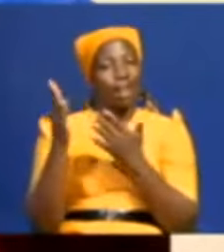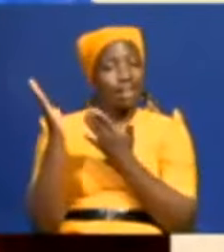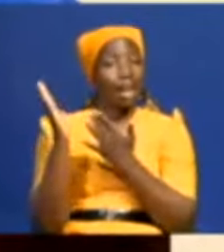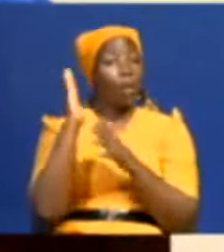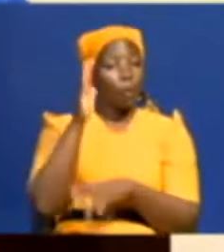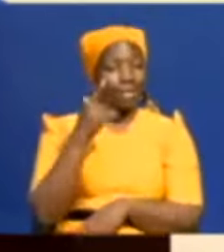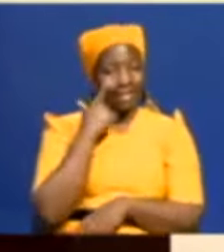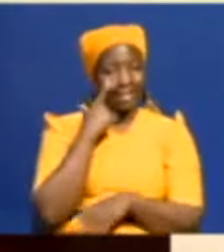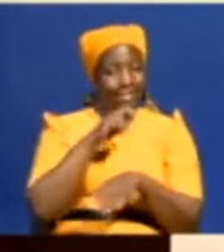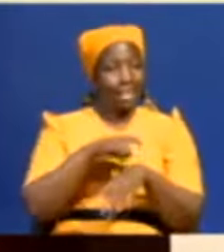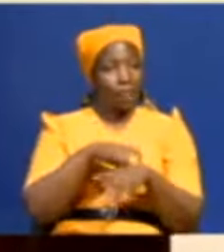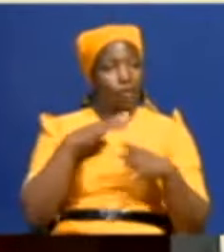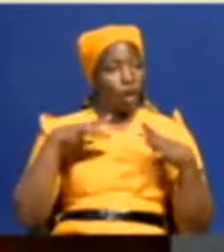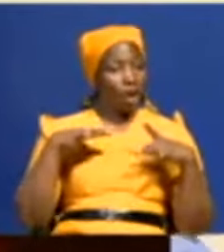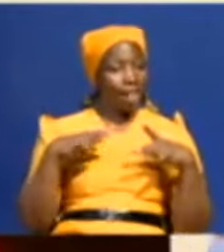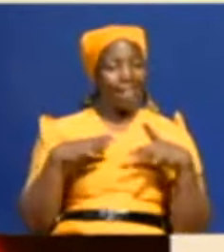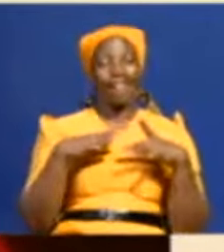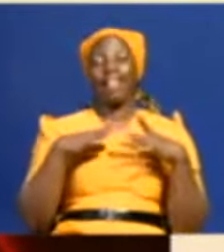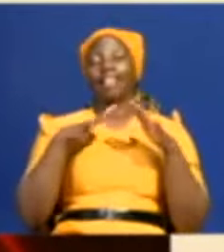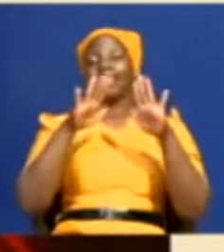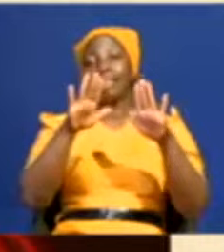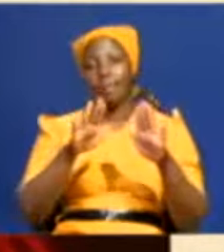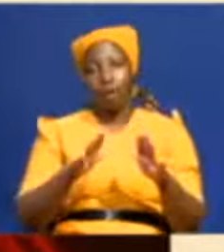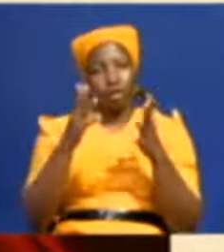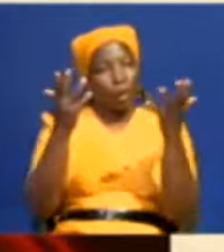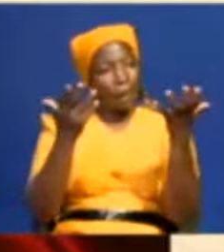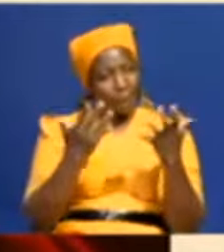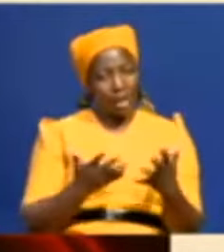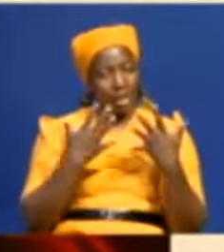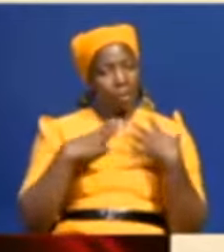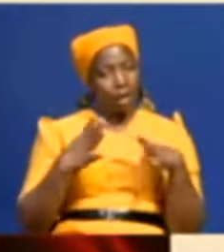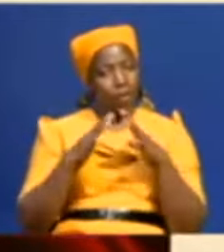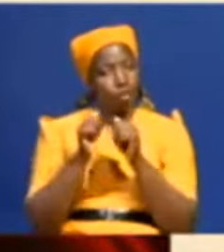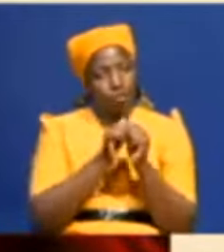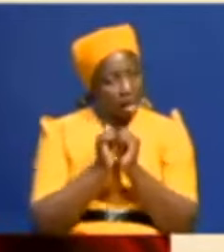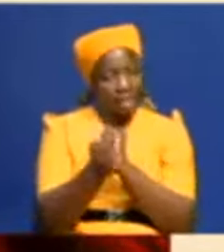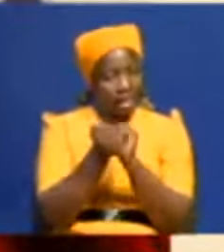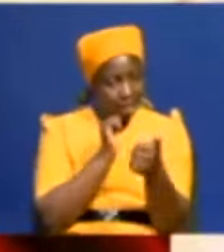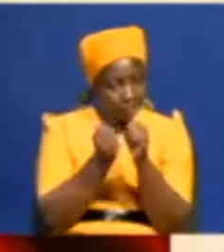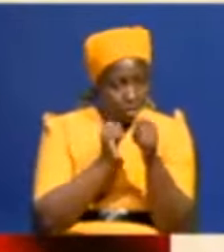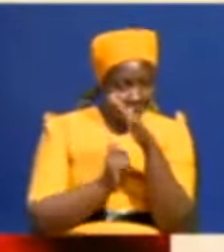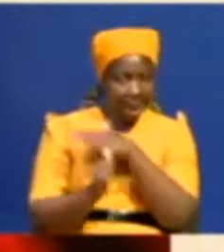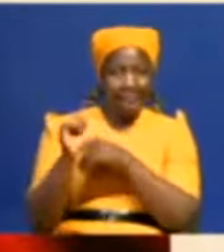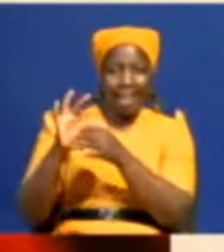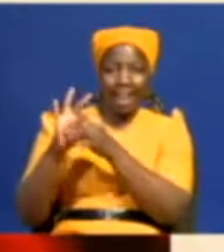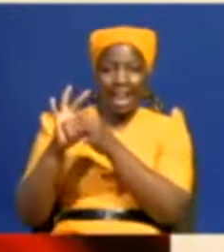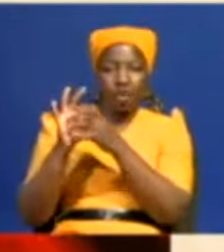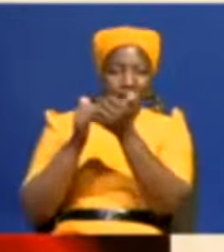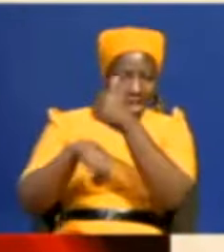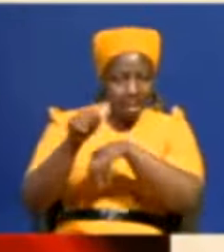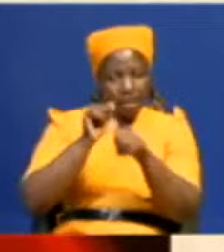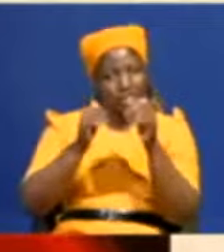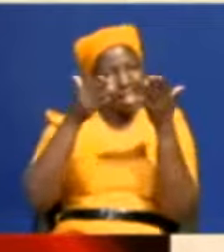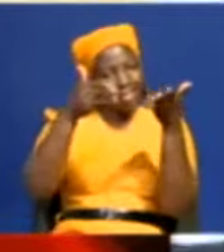it is the festive season, and there's no better way to bring people together than sporting activities and other cultural activities that are at display at this particular